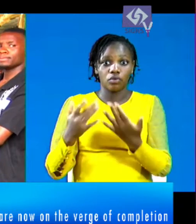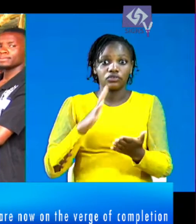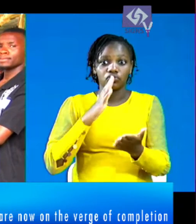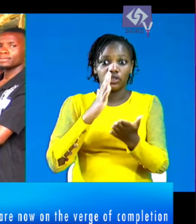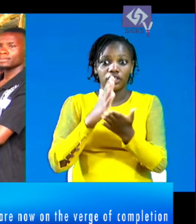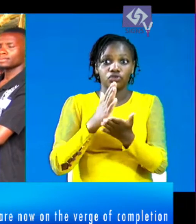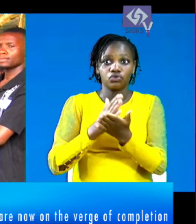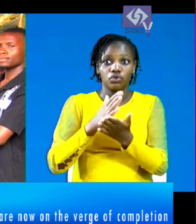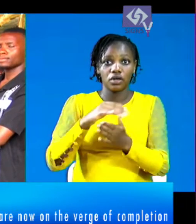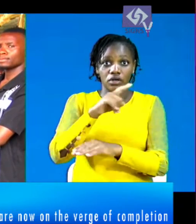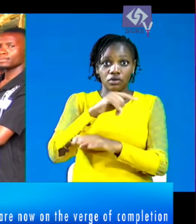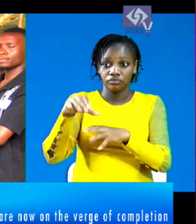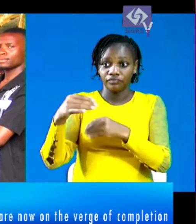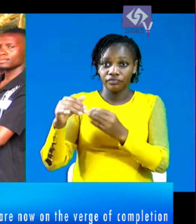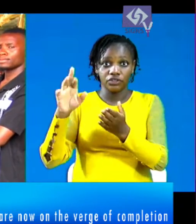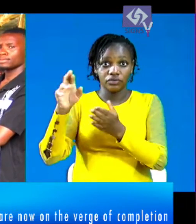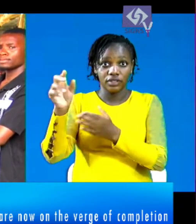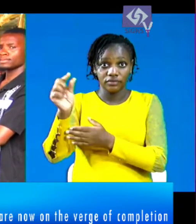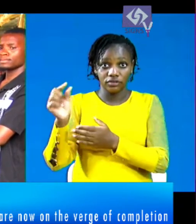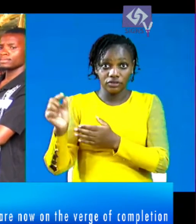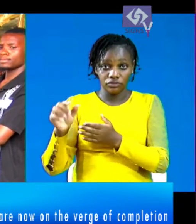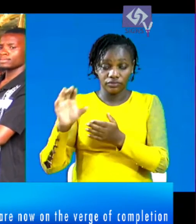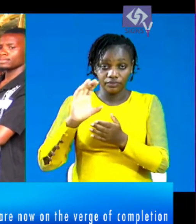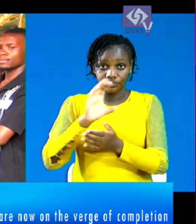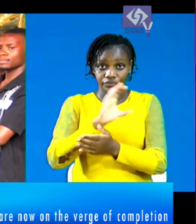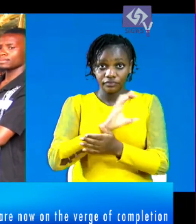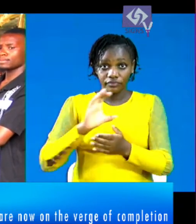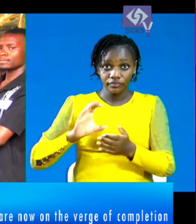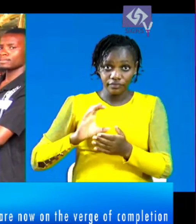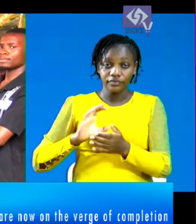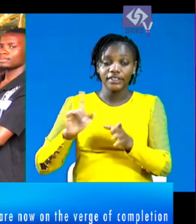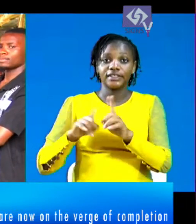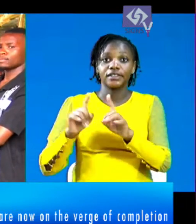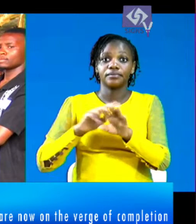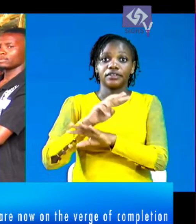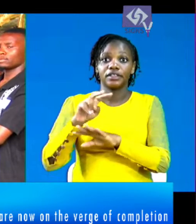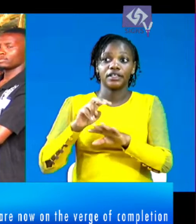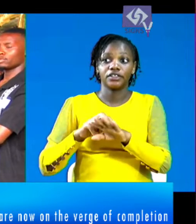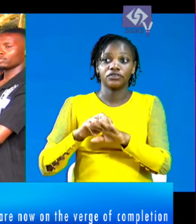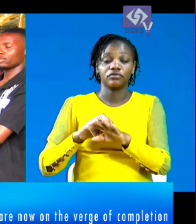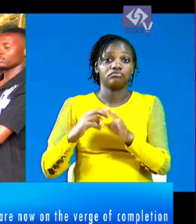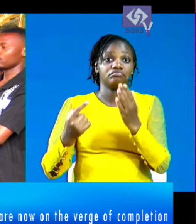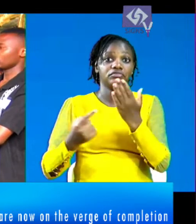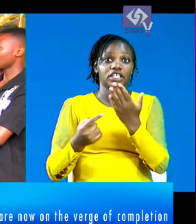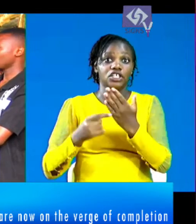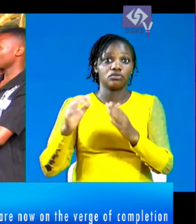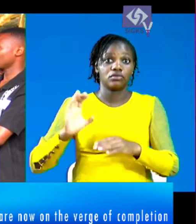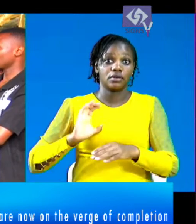forward to the regional committee and onwards to the national technical committee